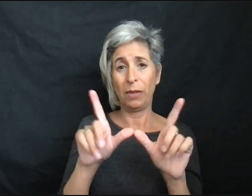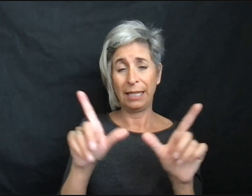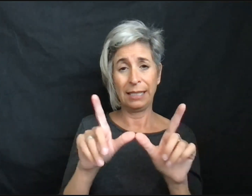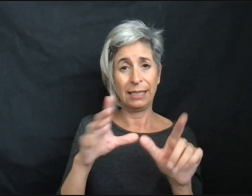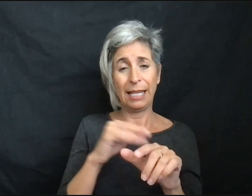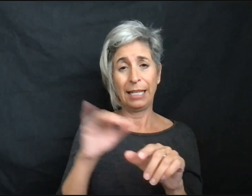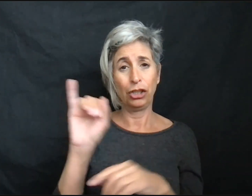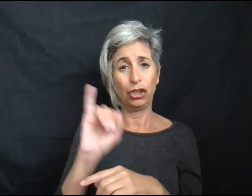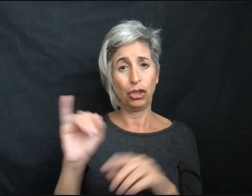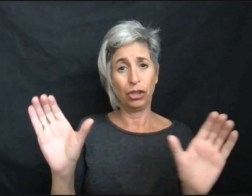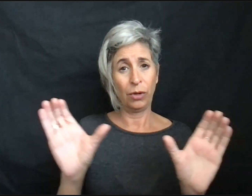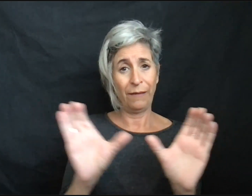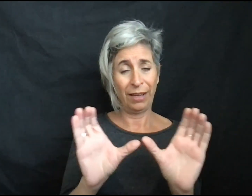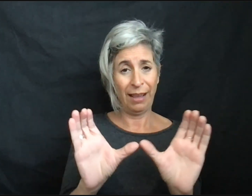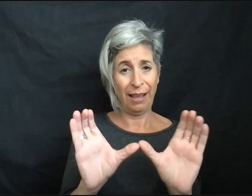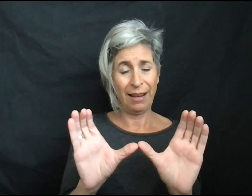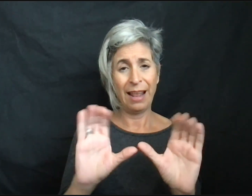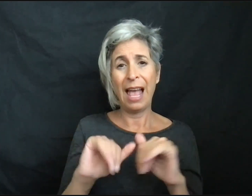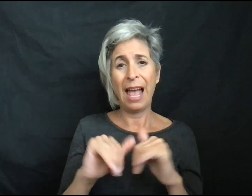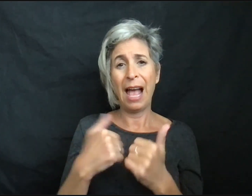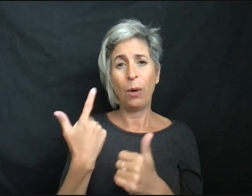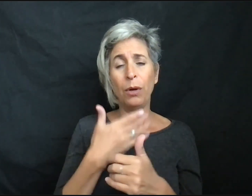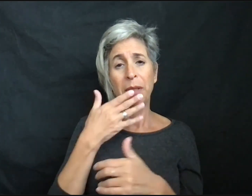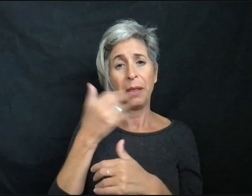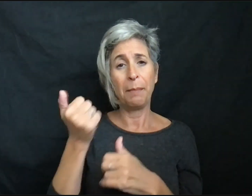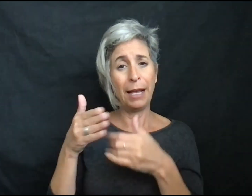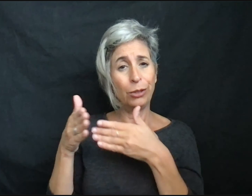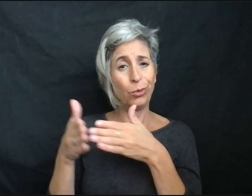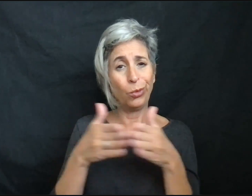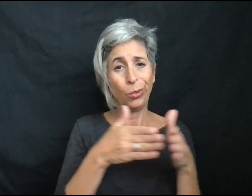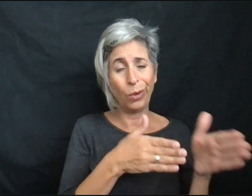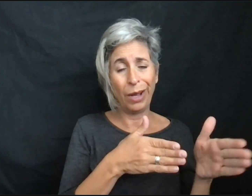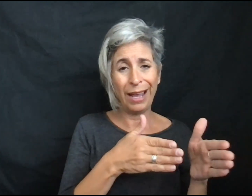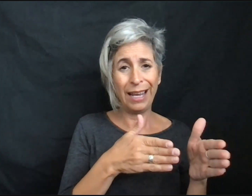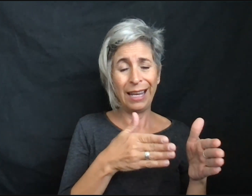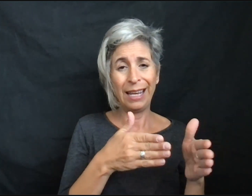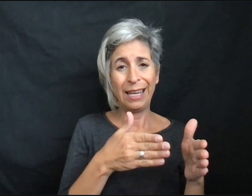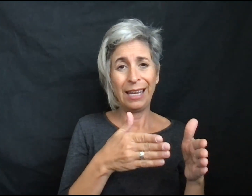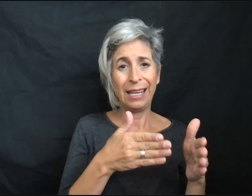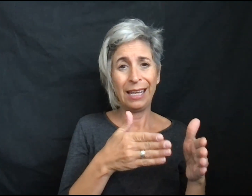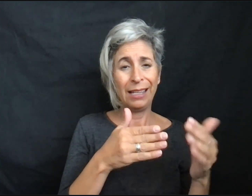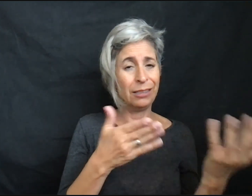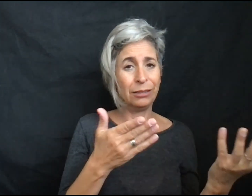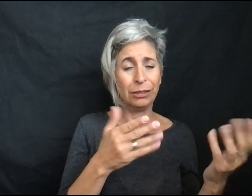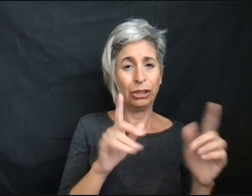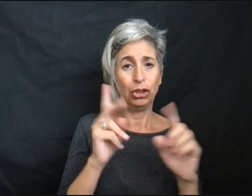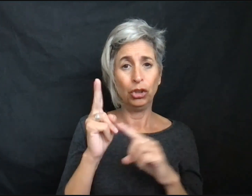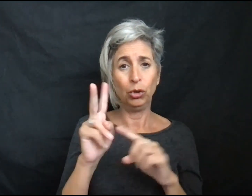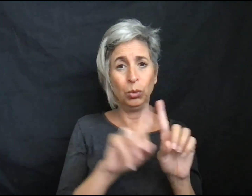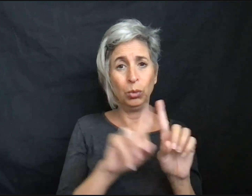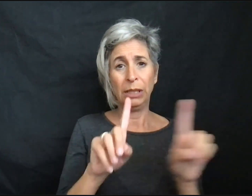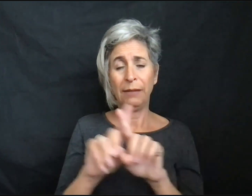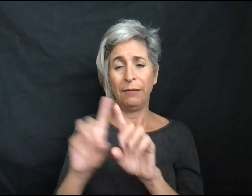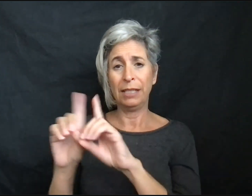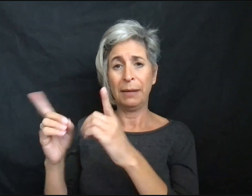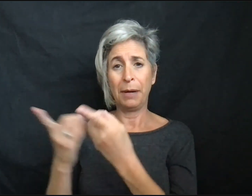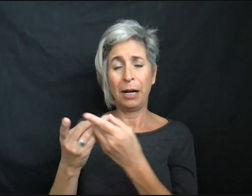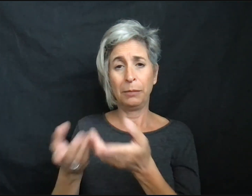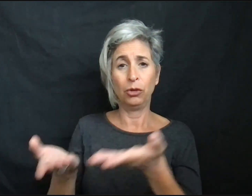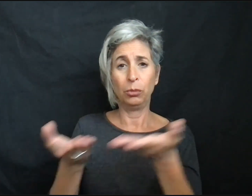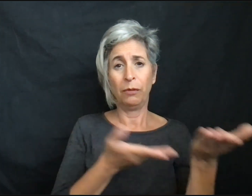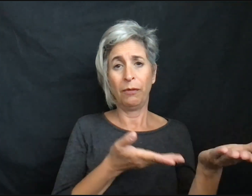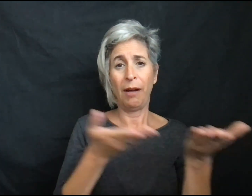insurance certificates. How will be the best way, or what will be the best way to go about the two different departments to provide the required